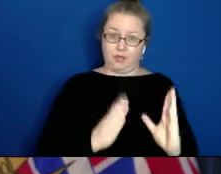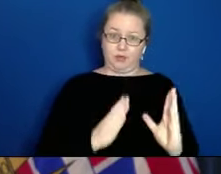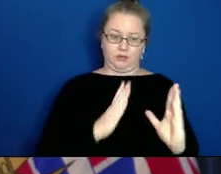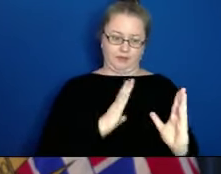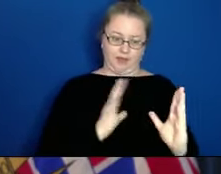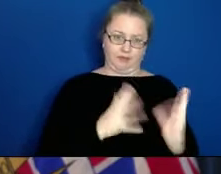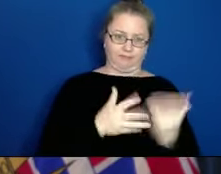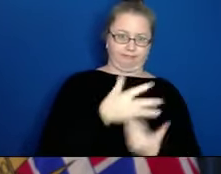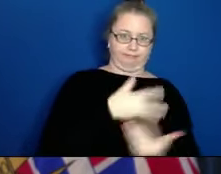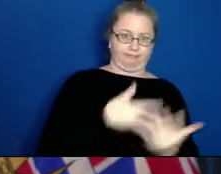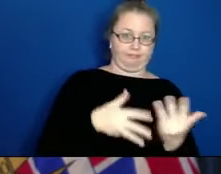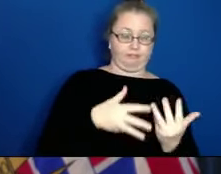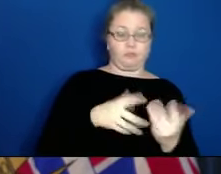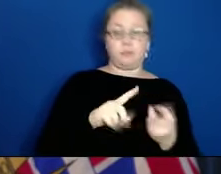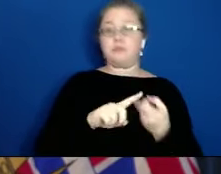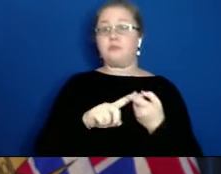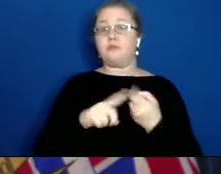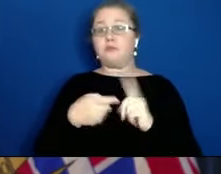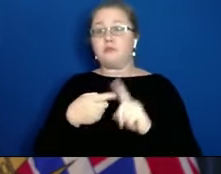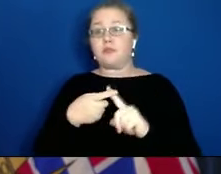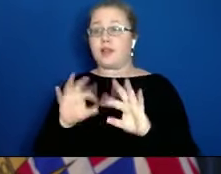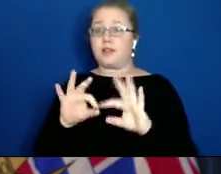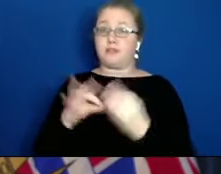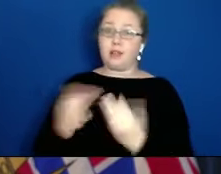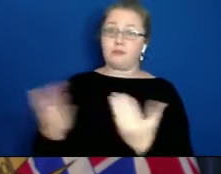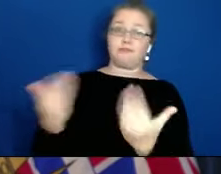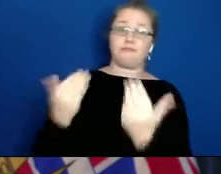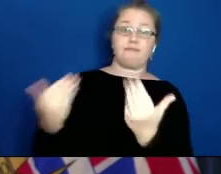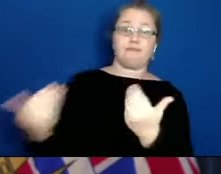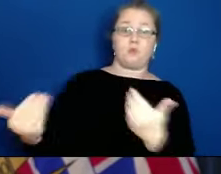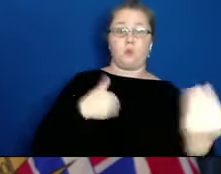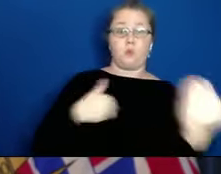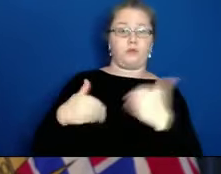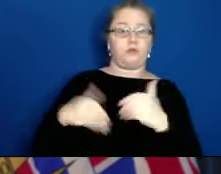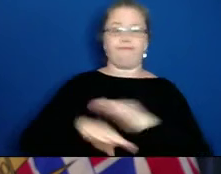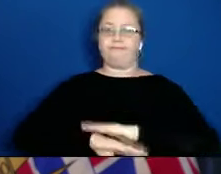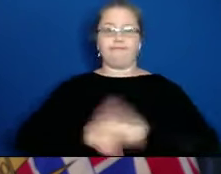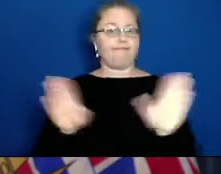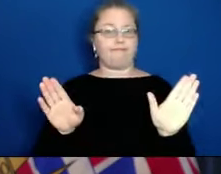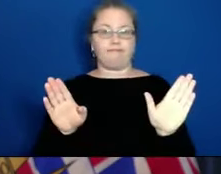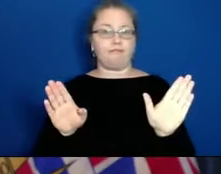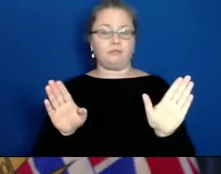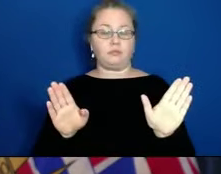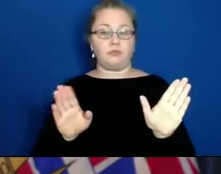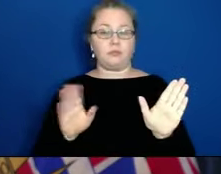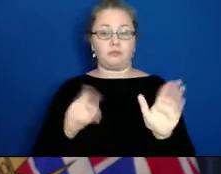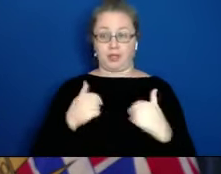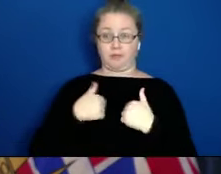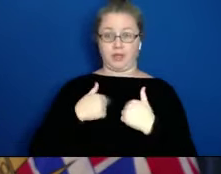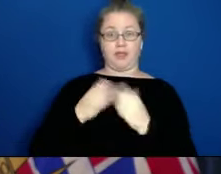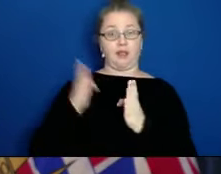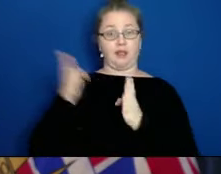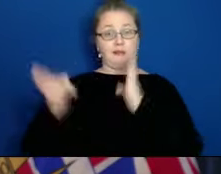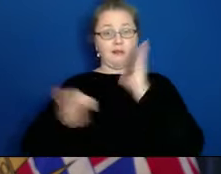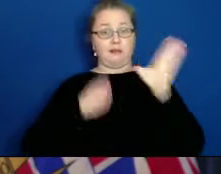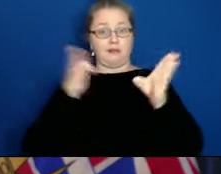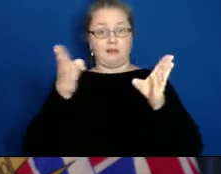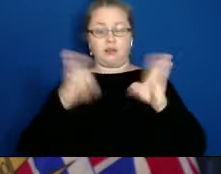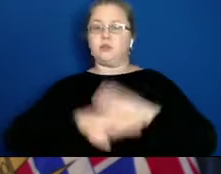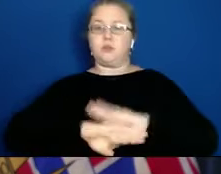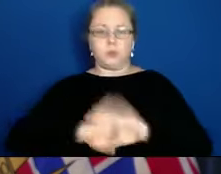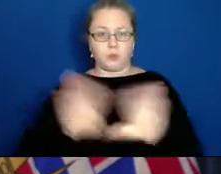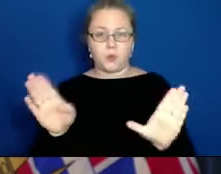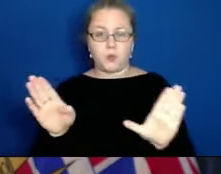over friends and family for this period of time and reduce our social interactions as much as possible outside of